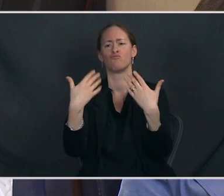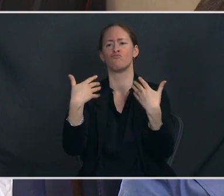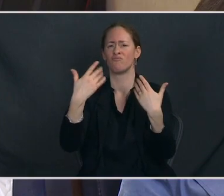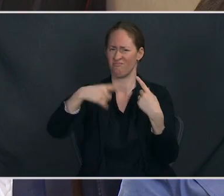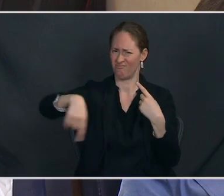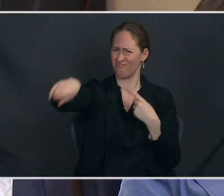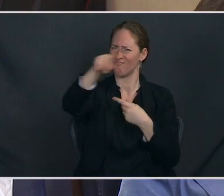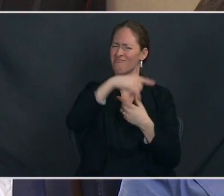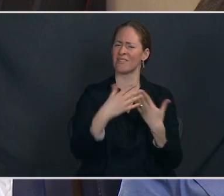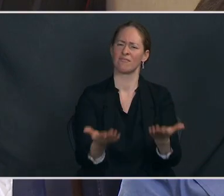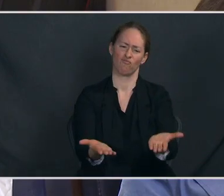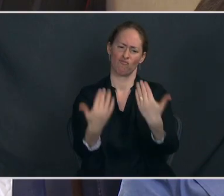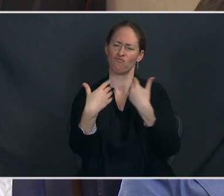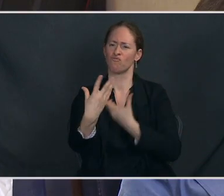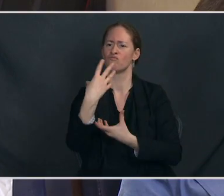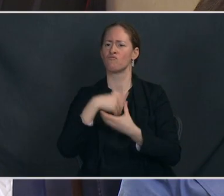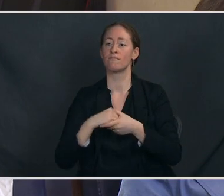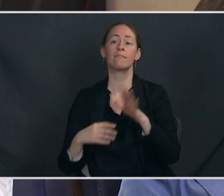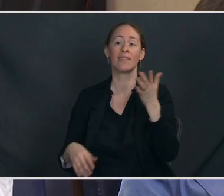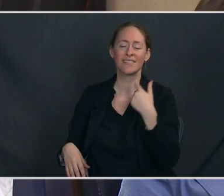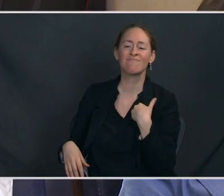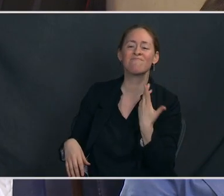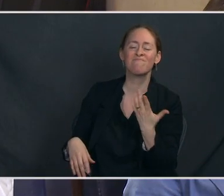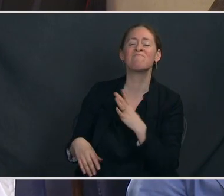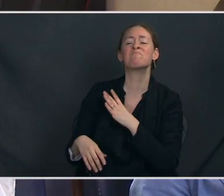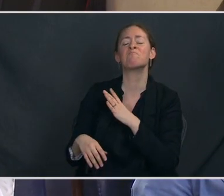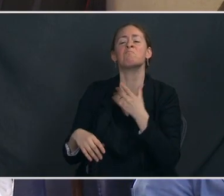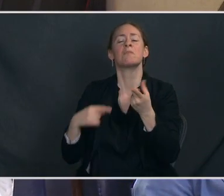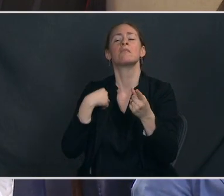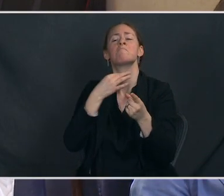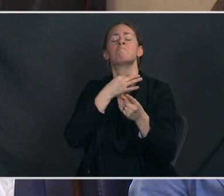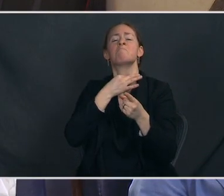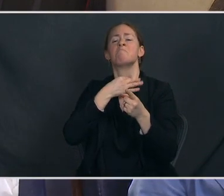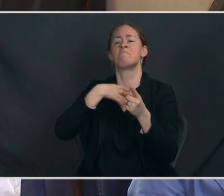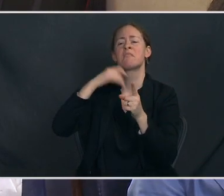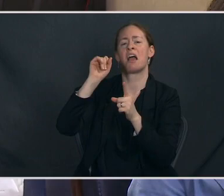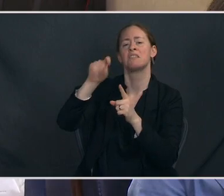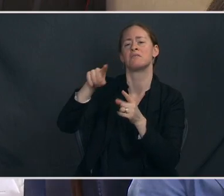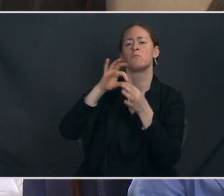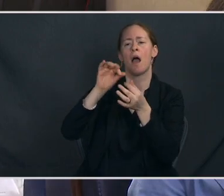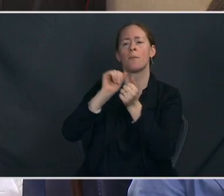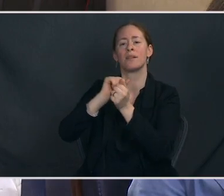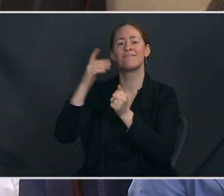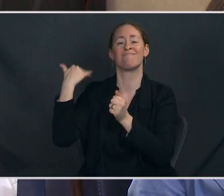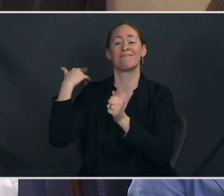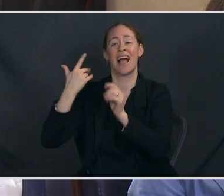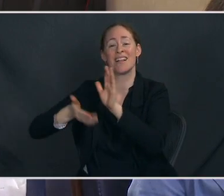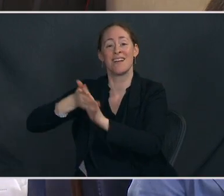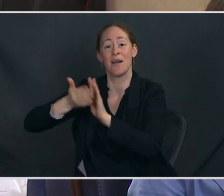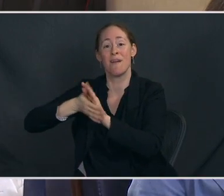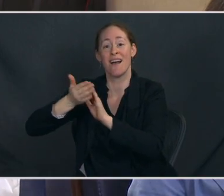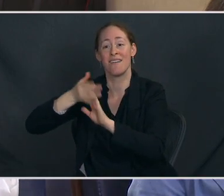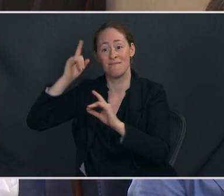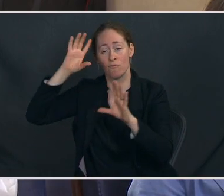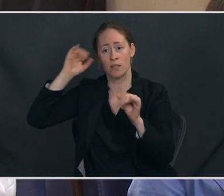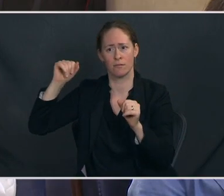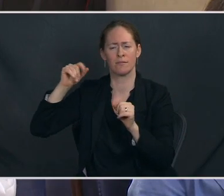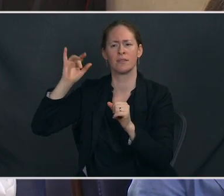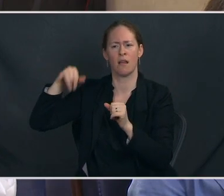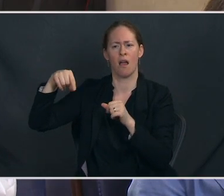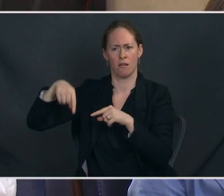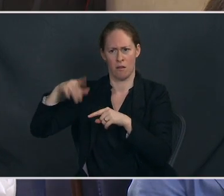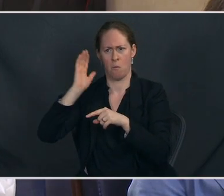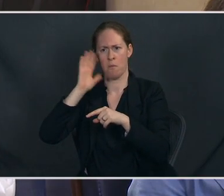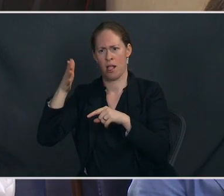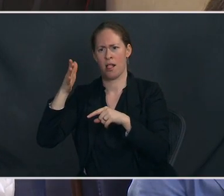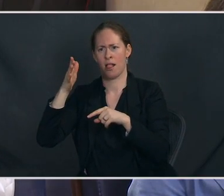During the campaign, this is the foreign policy question. During the campaign, Mr. Biden had said that he would give benefits to the Palestinians, but he didn't specify anything that he